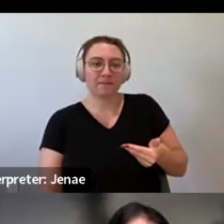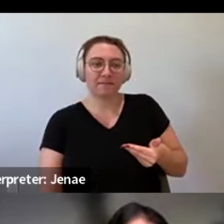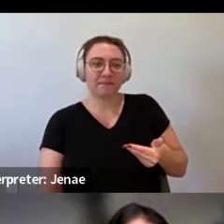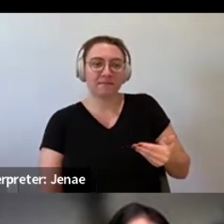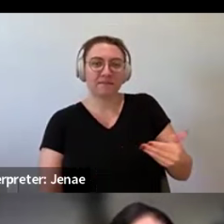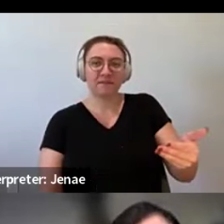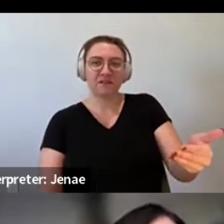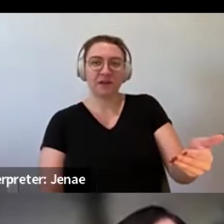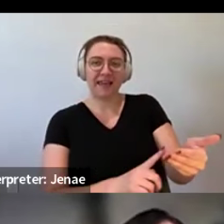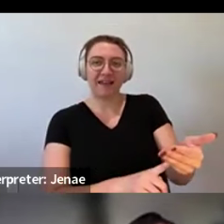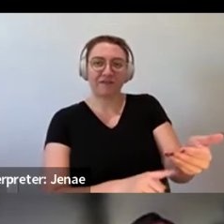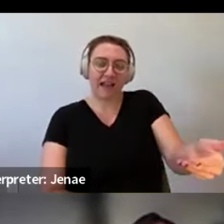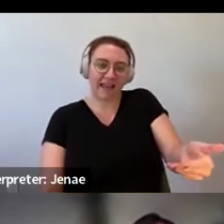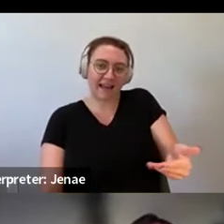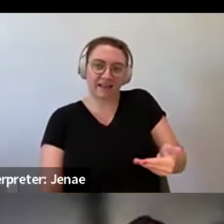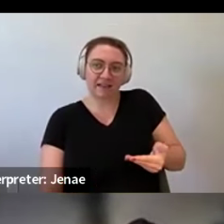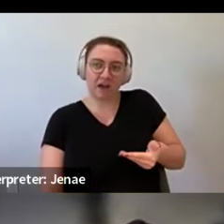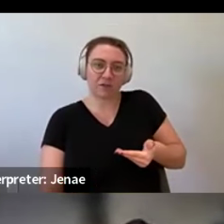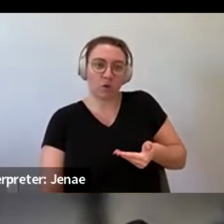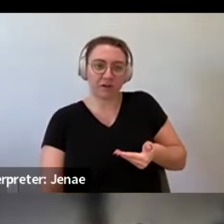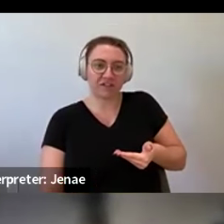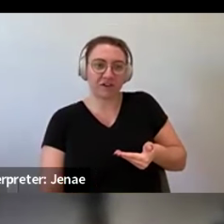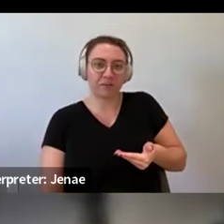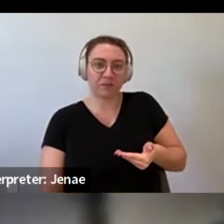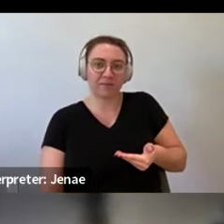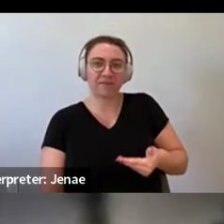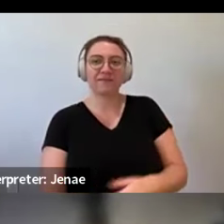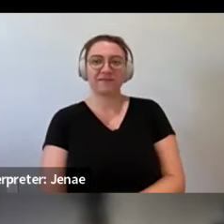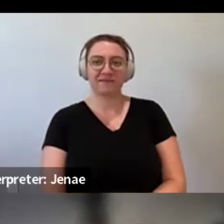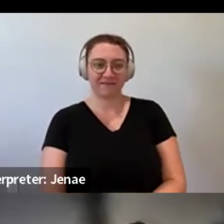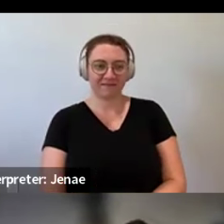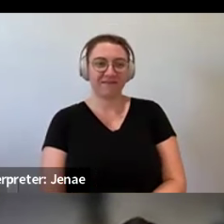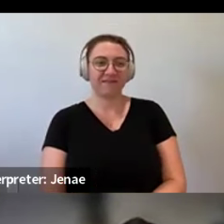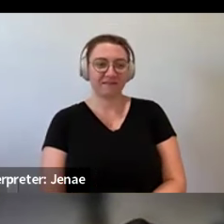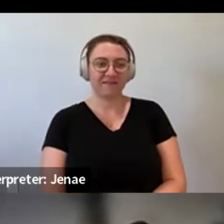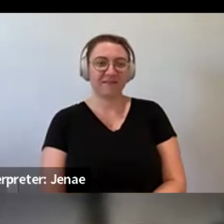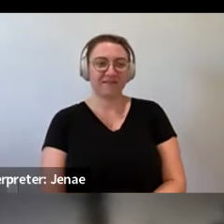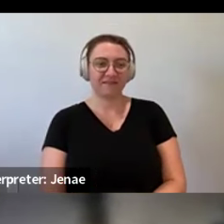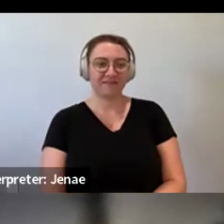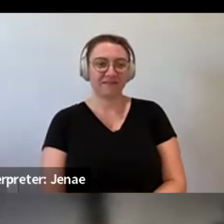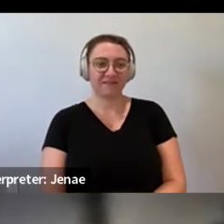welcome. So again, that flat hand, it's going to come towards you.